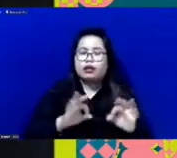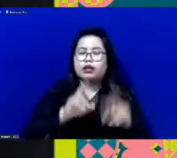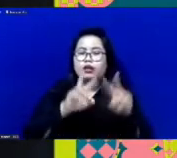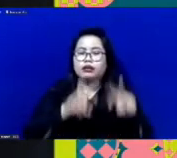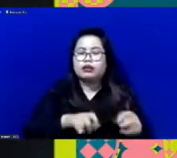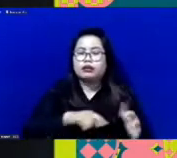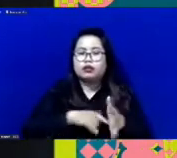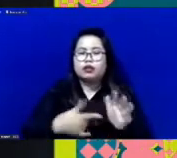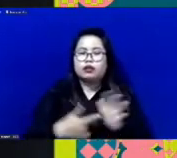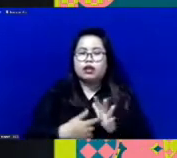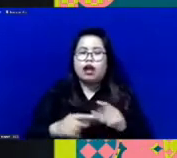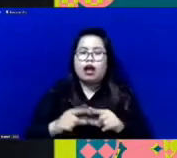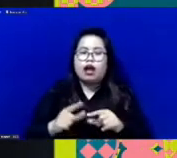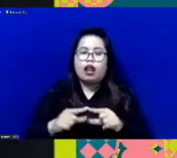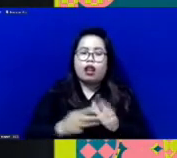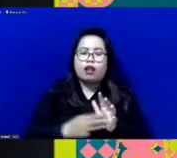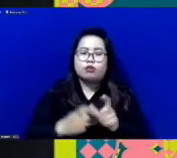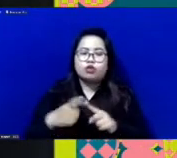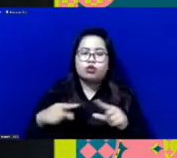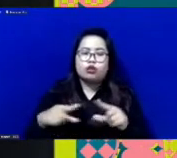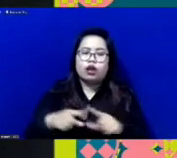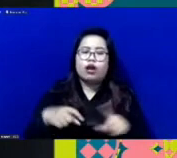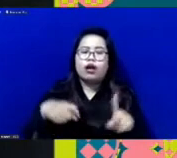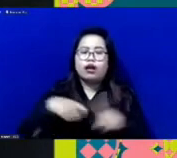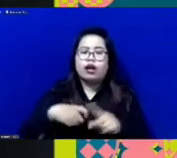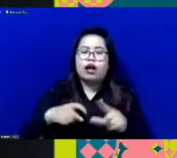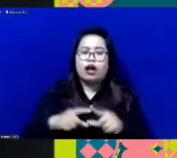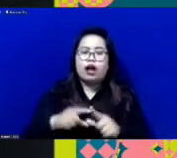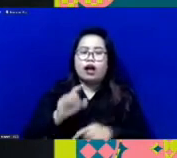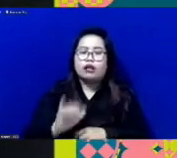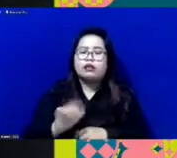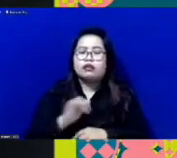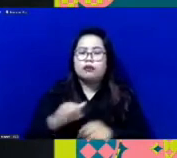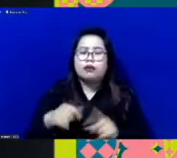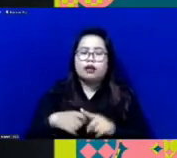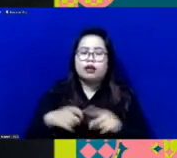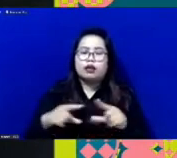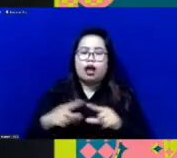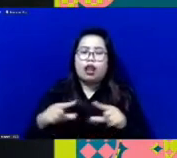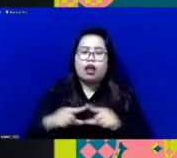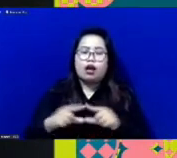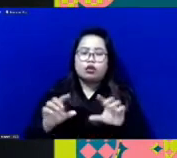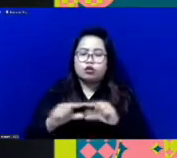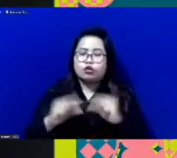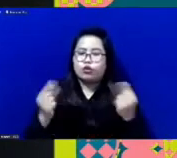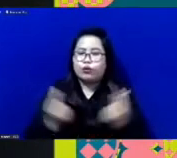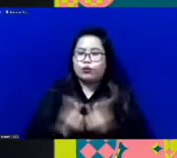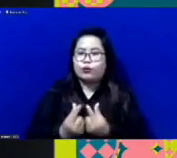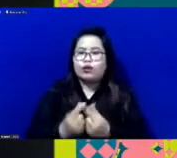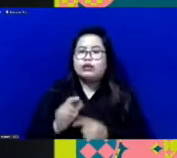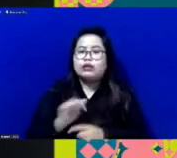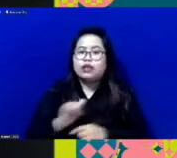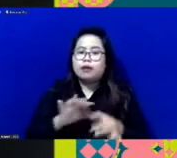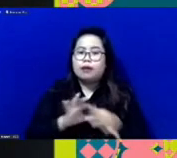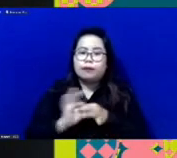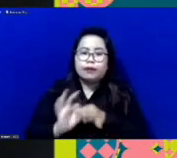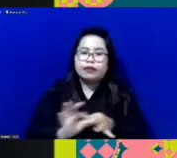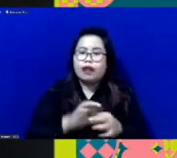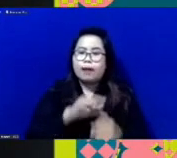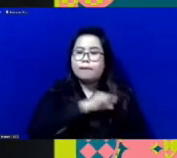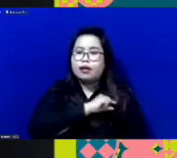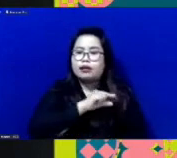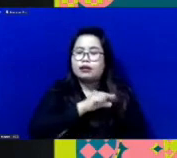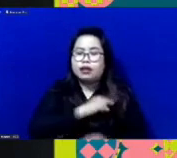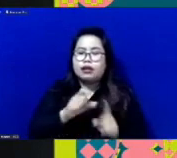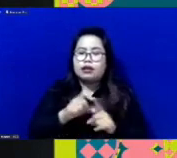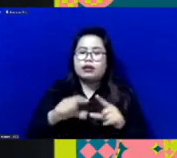Api Indonesia, and Kala Group. Also our organizing partners, Daya 5, Daya Dimensi